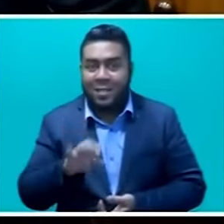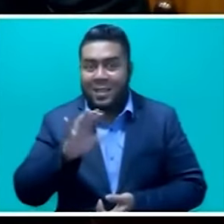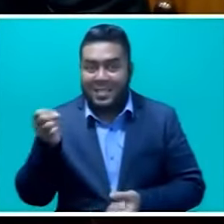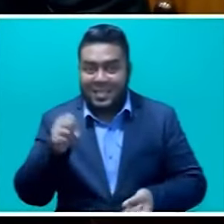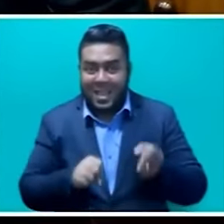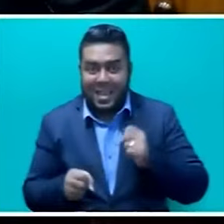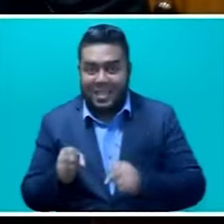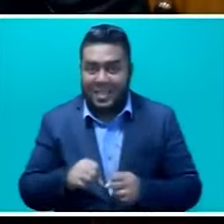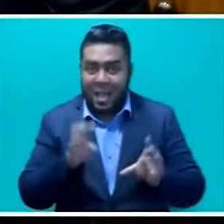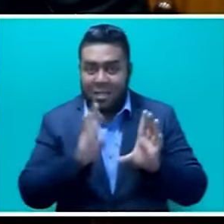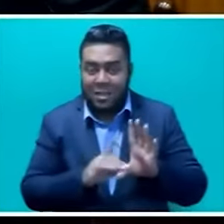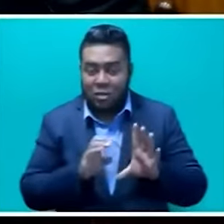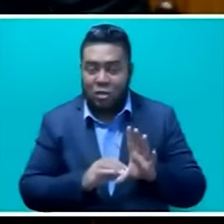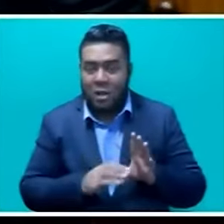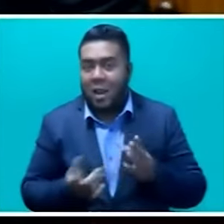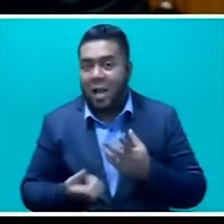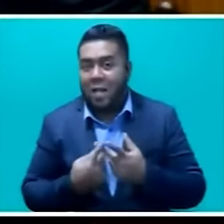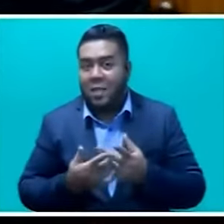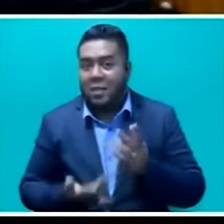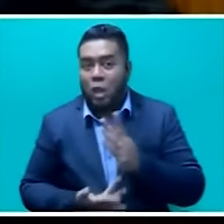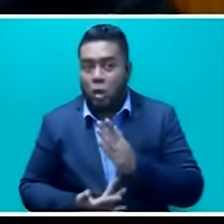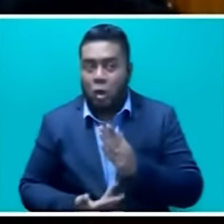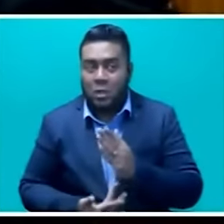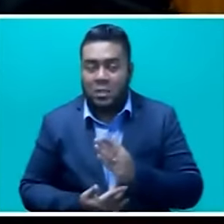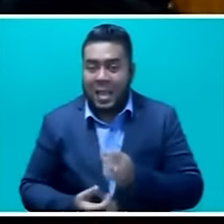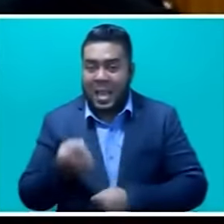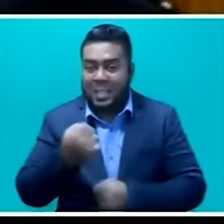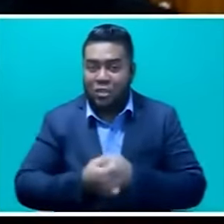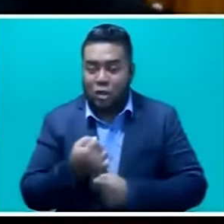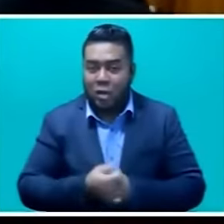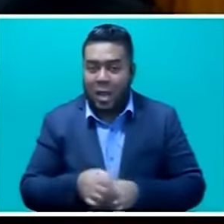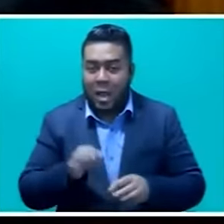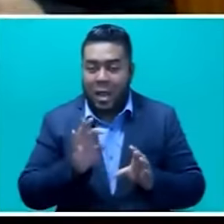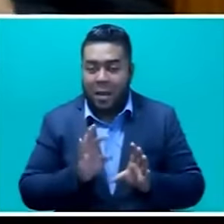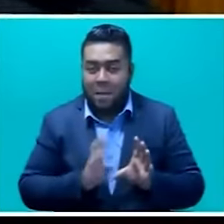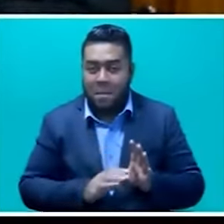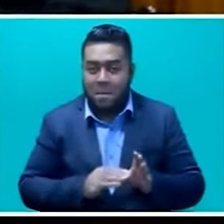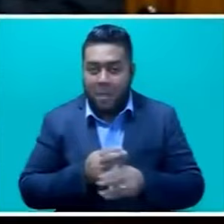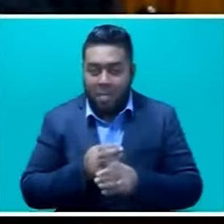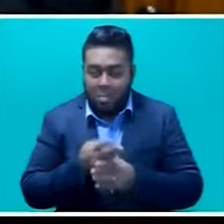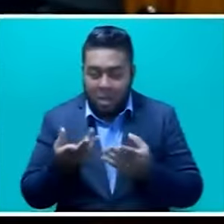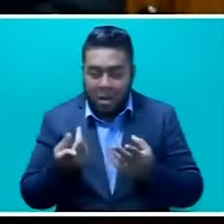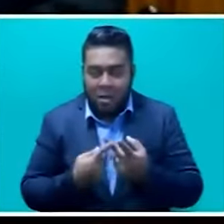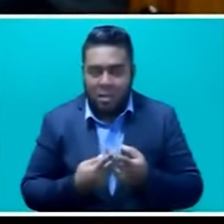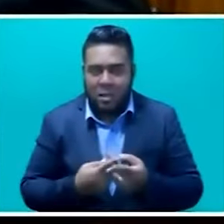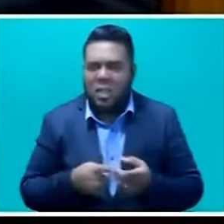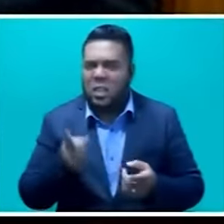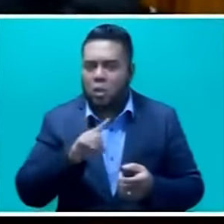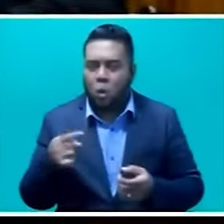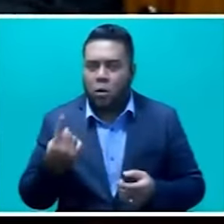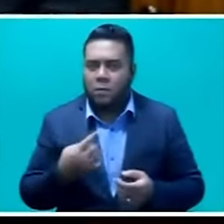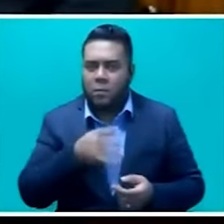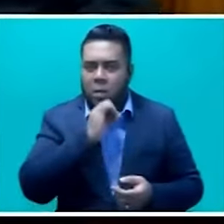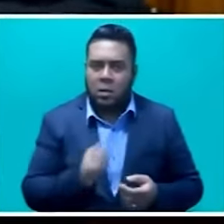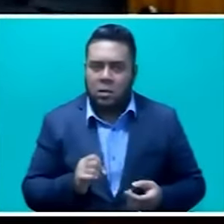science, digital and other technologies, engineering and mathematics education is masculine